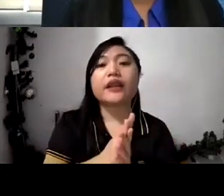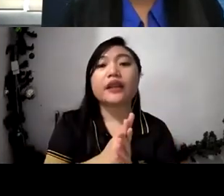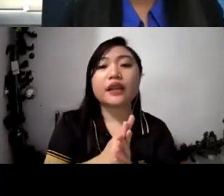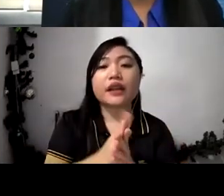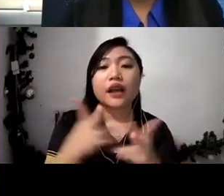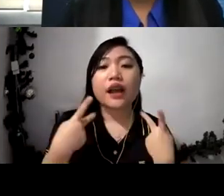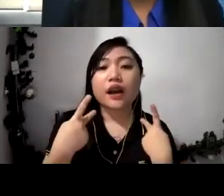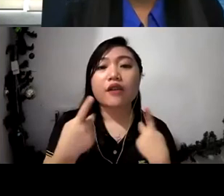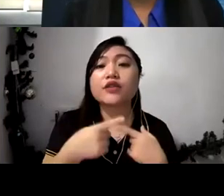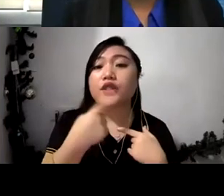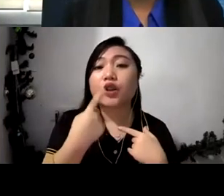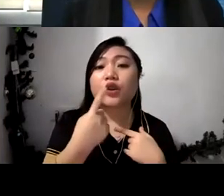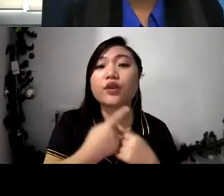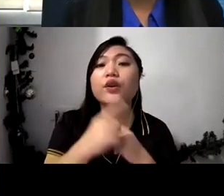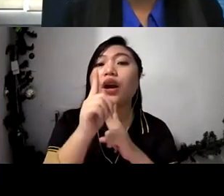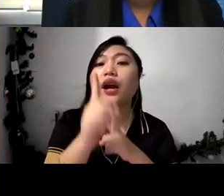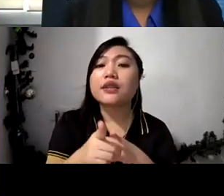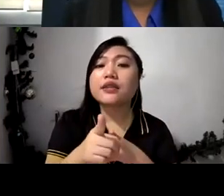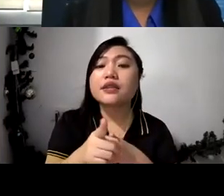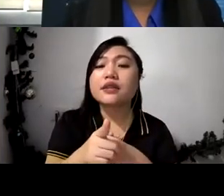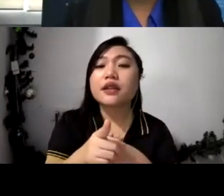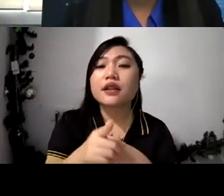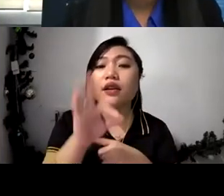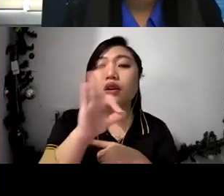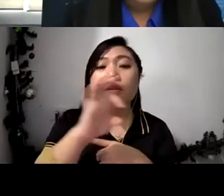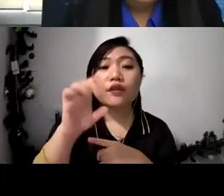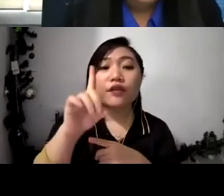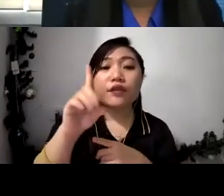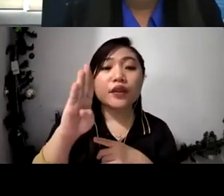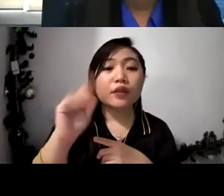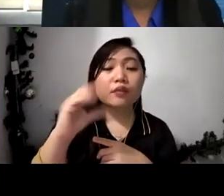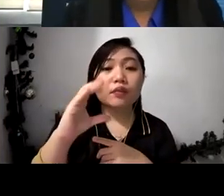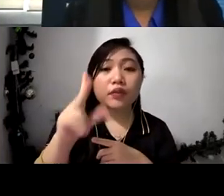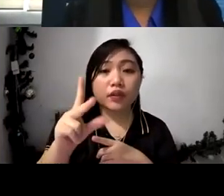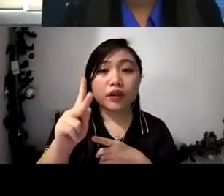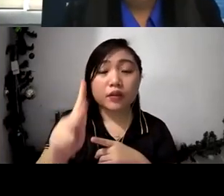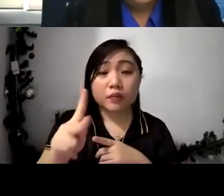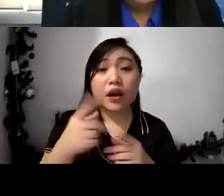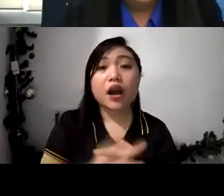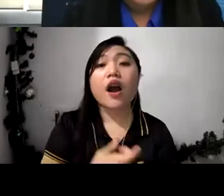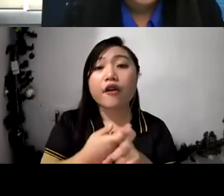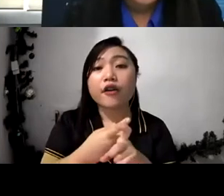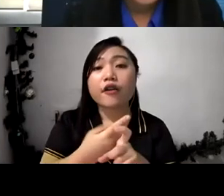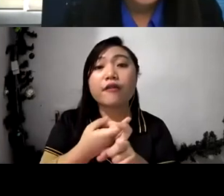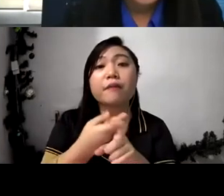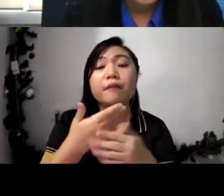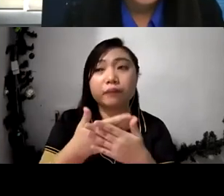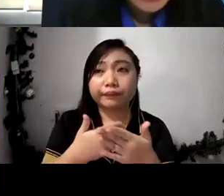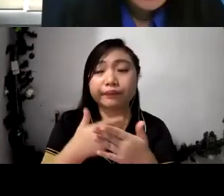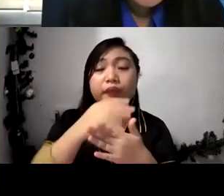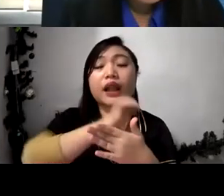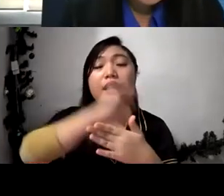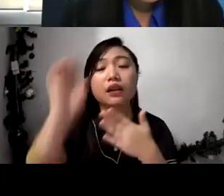for those who answer the feedback or evaluation forms at the end of each session. Okay?